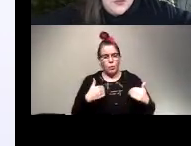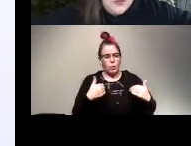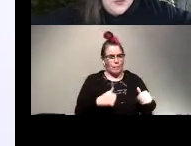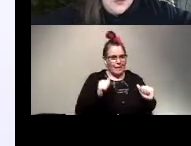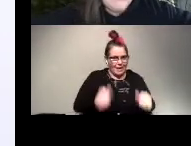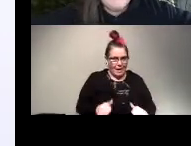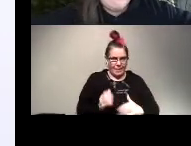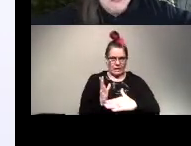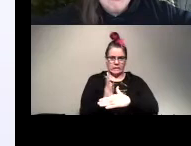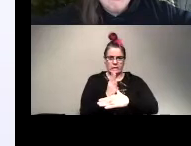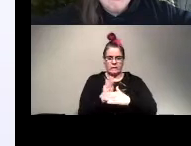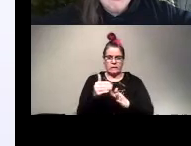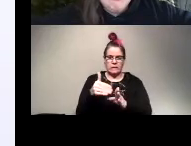survive.